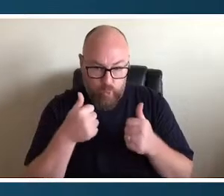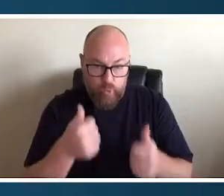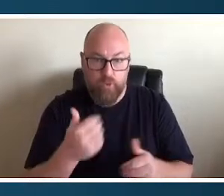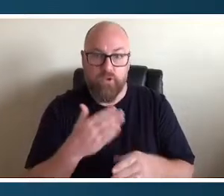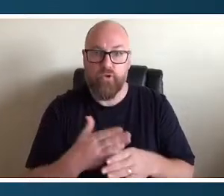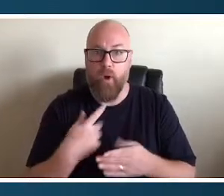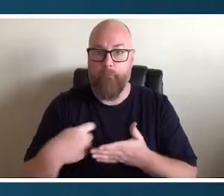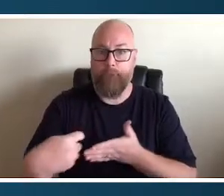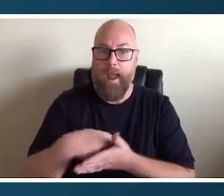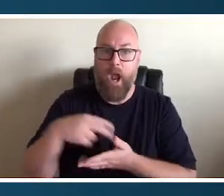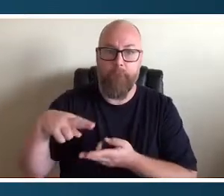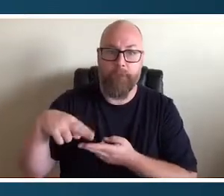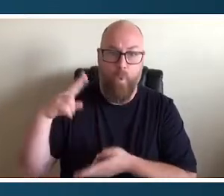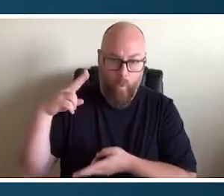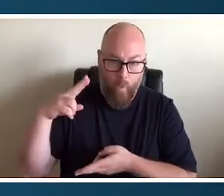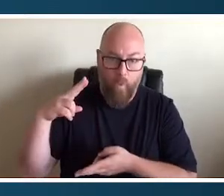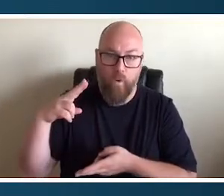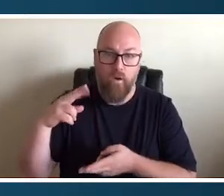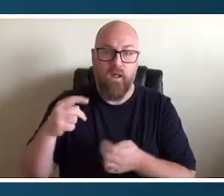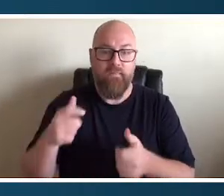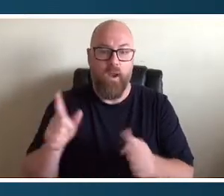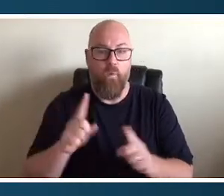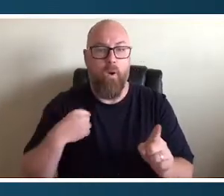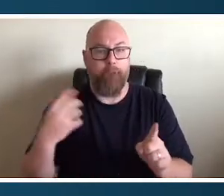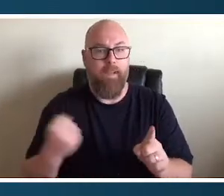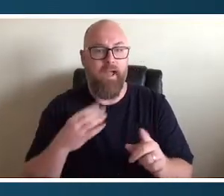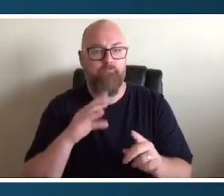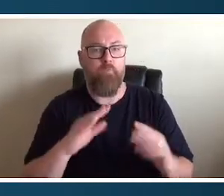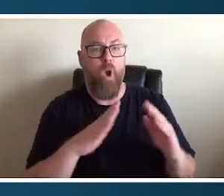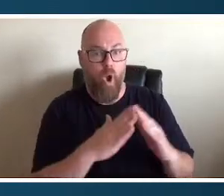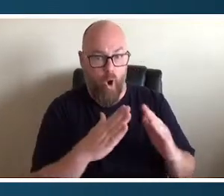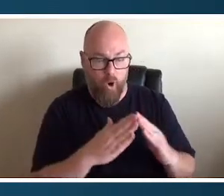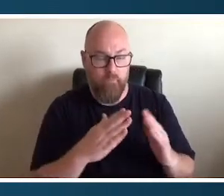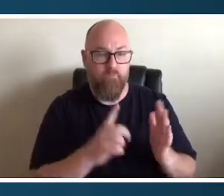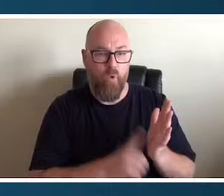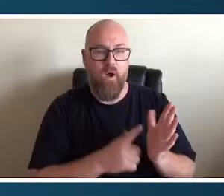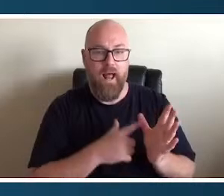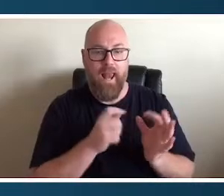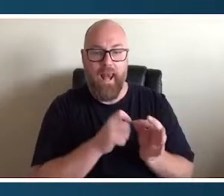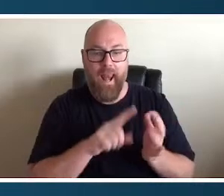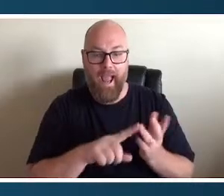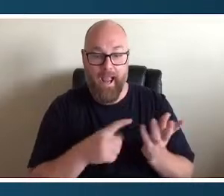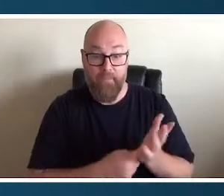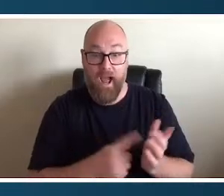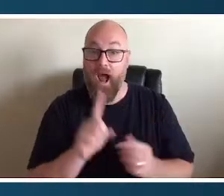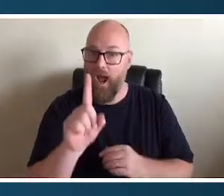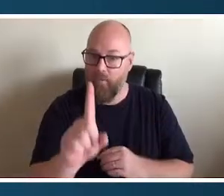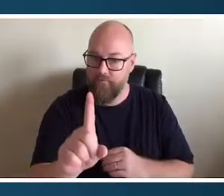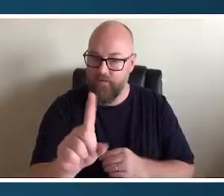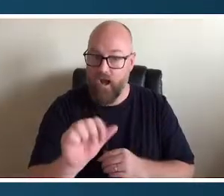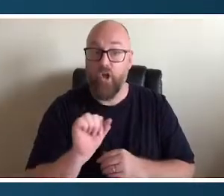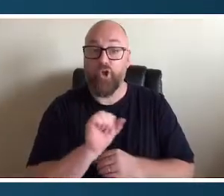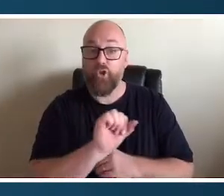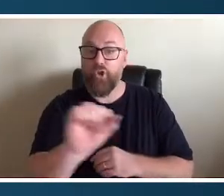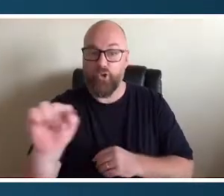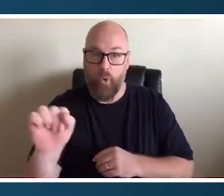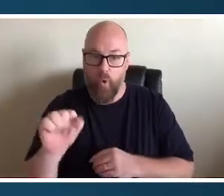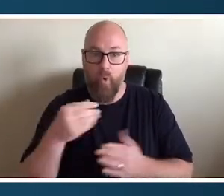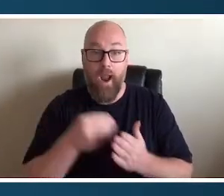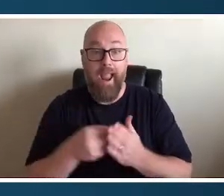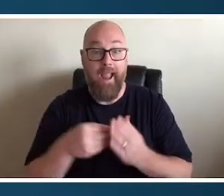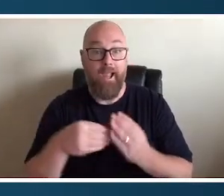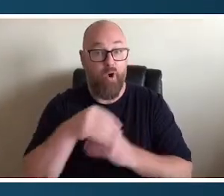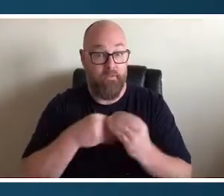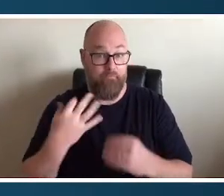would get paid back at home for laboring for you. However, your economy benefits while ours are losing